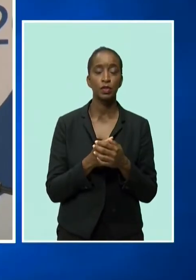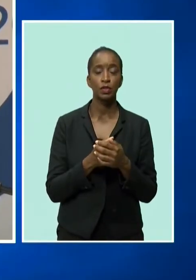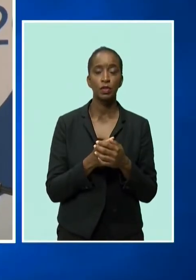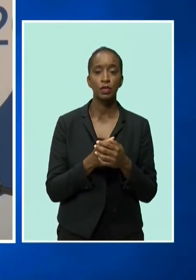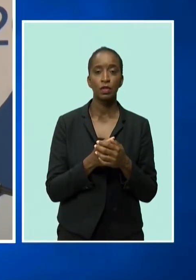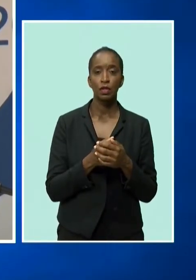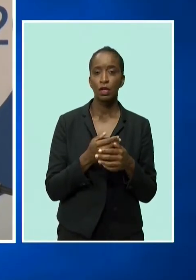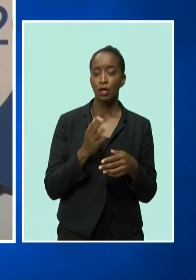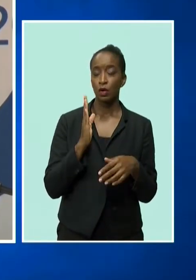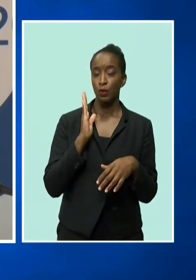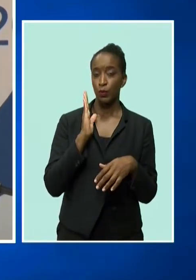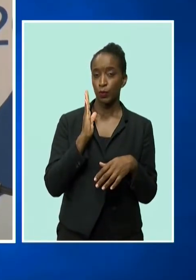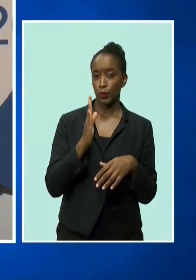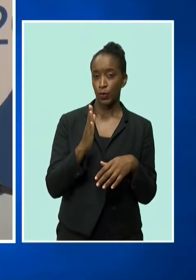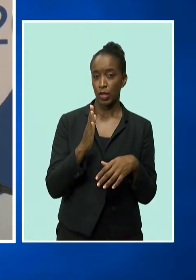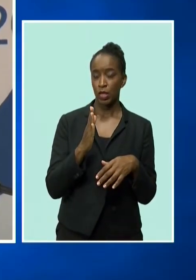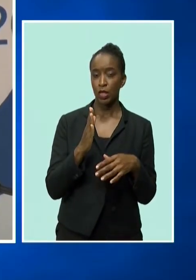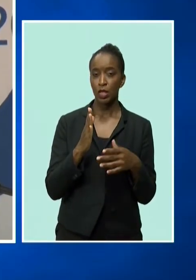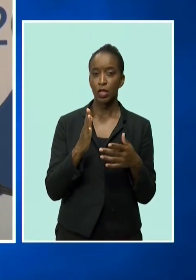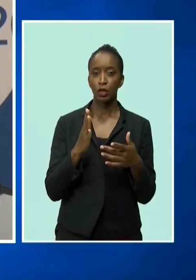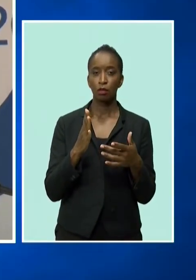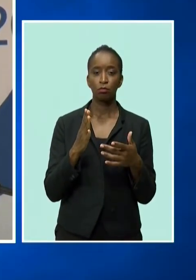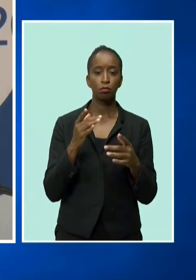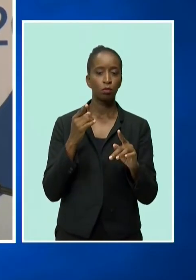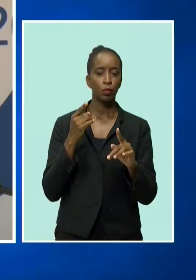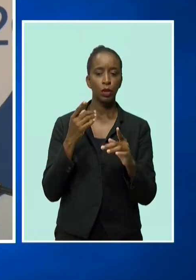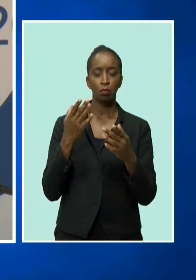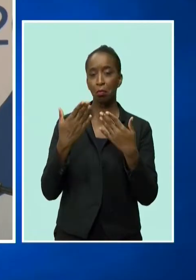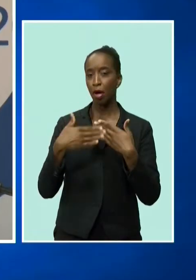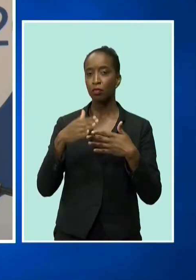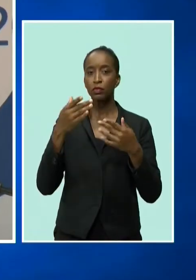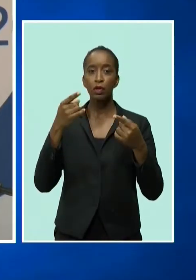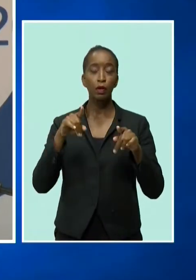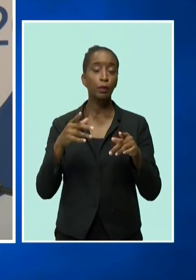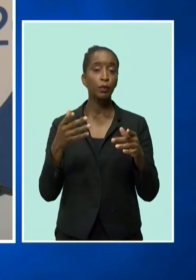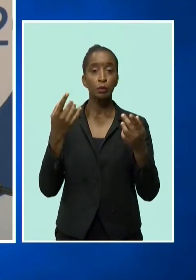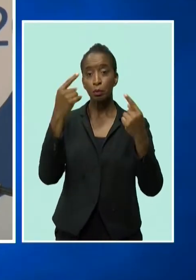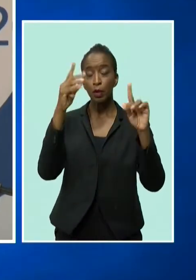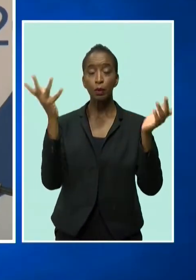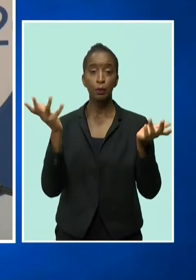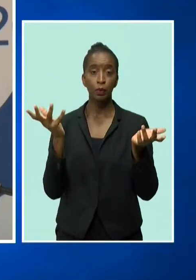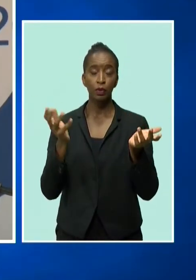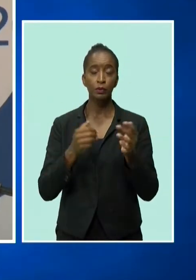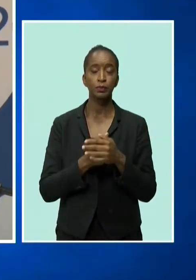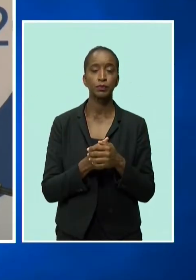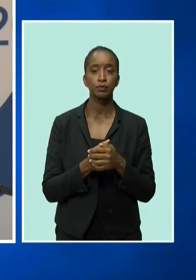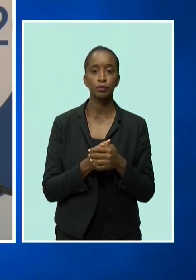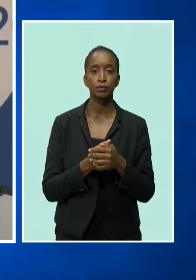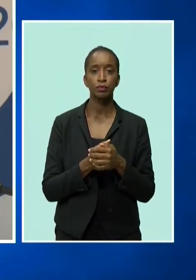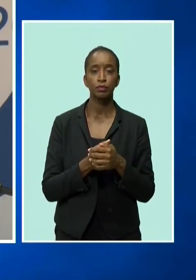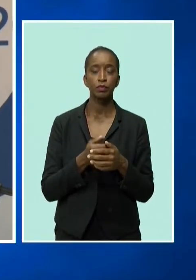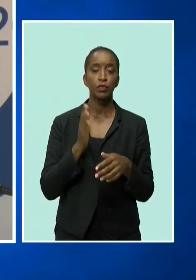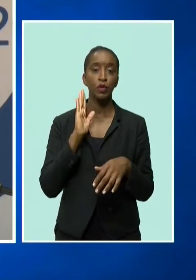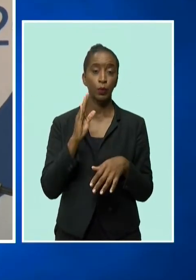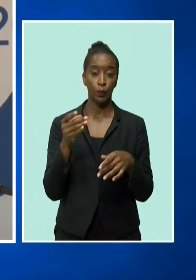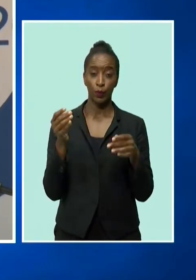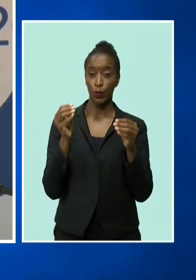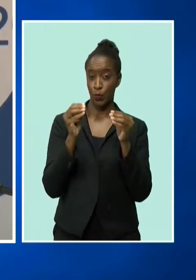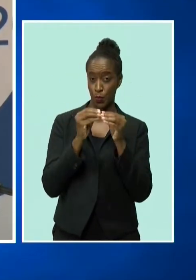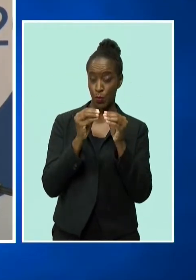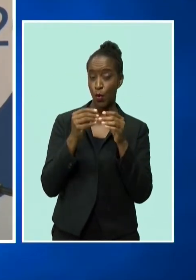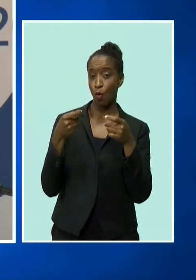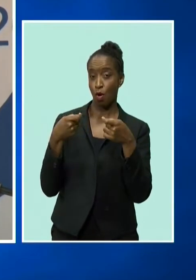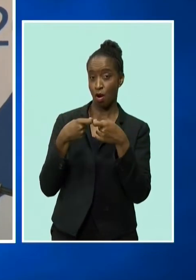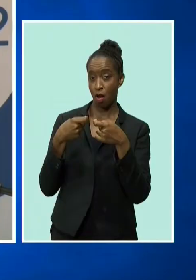turn, will result in a sector that includes, but is not limited to, the operation of a greater percentage of electric vehicles and